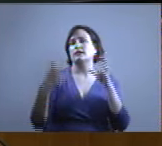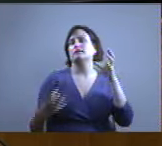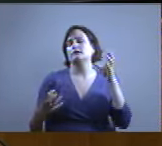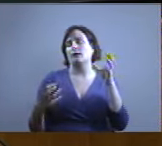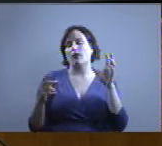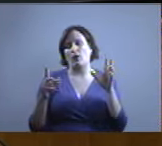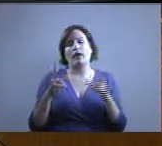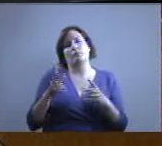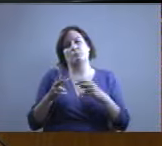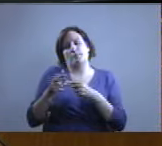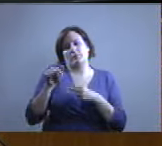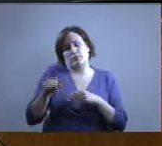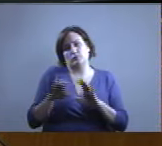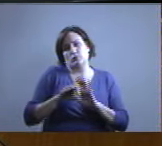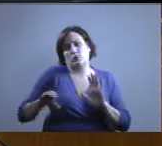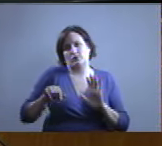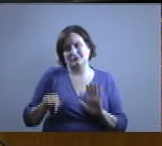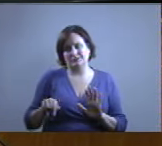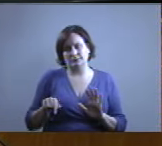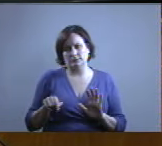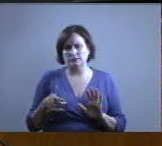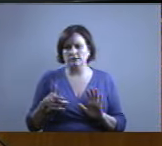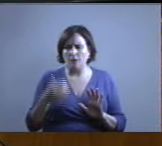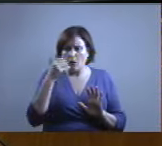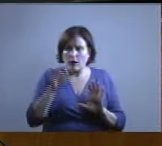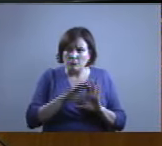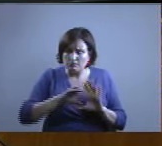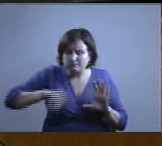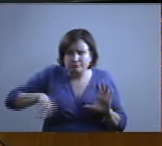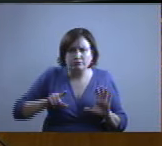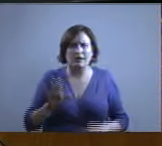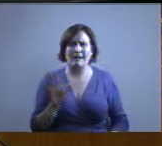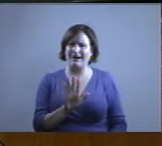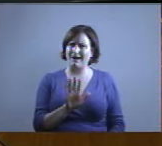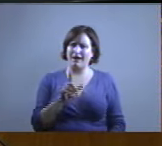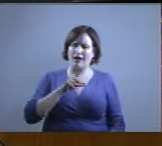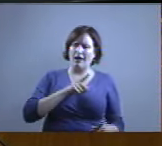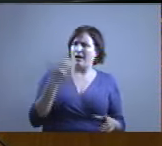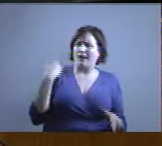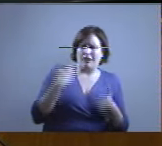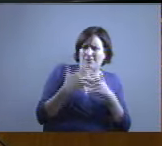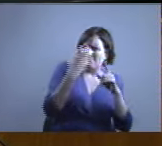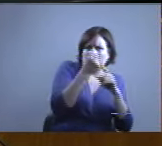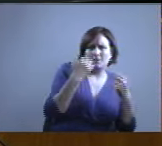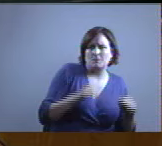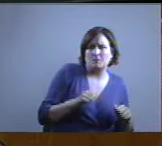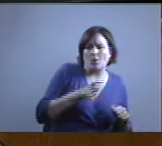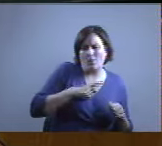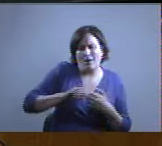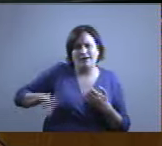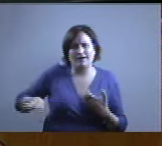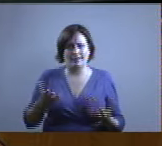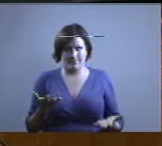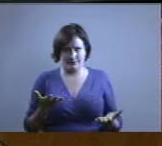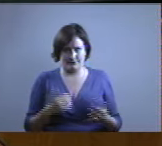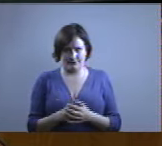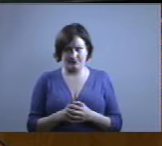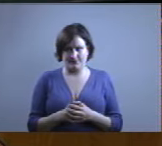call are mischievous and disingenuous at best, or at worst, contemptuous of our